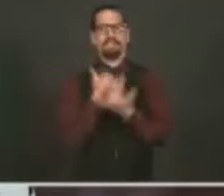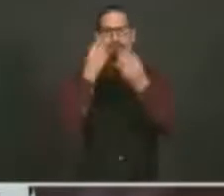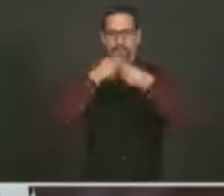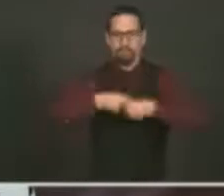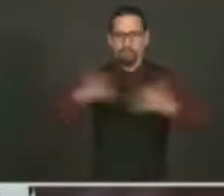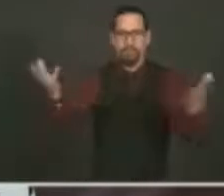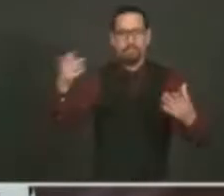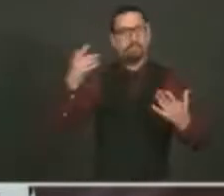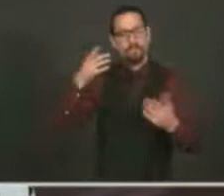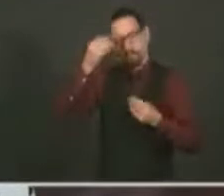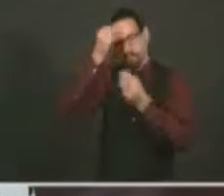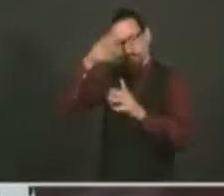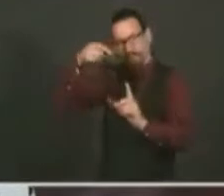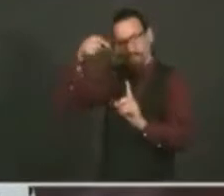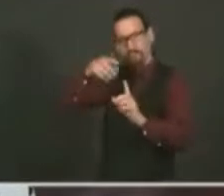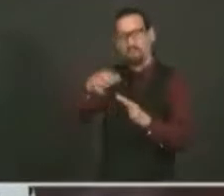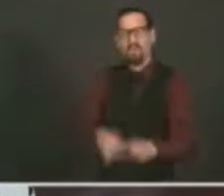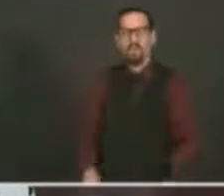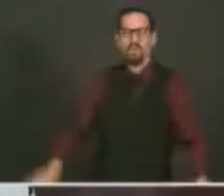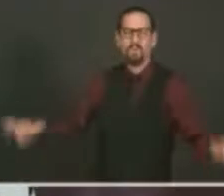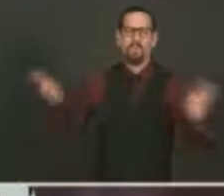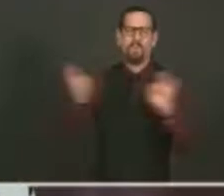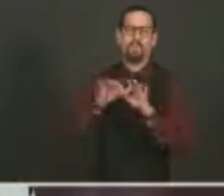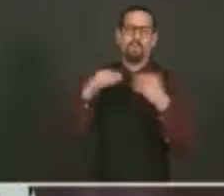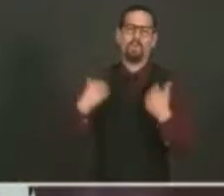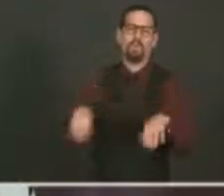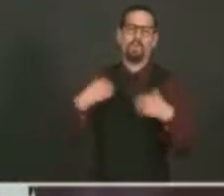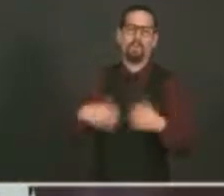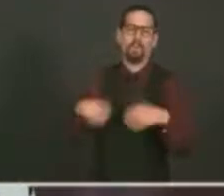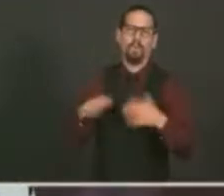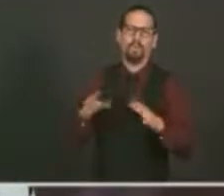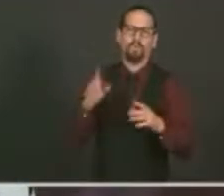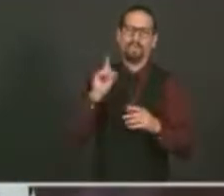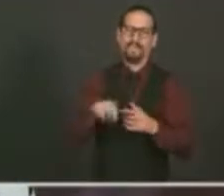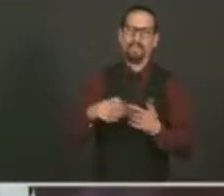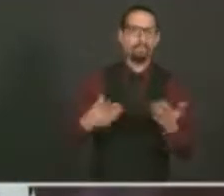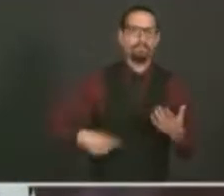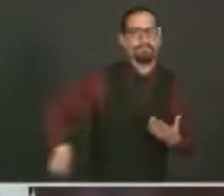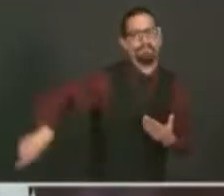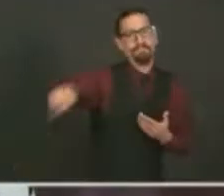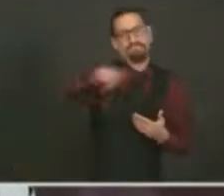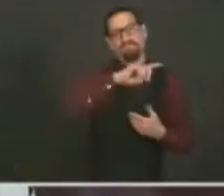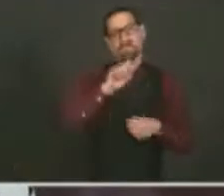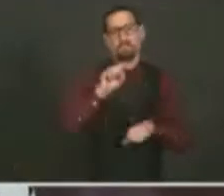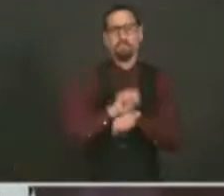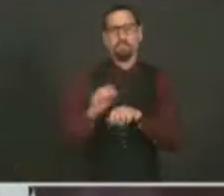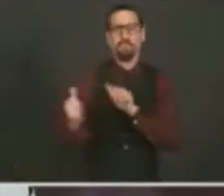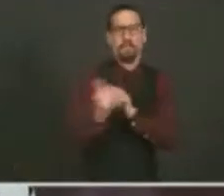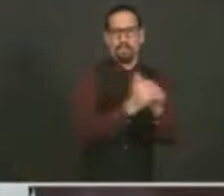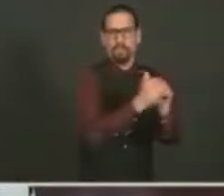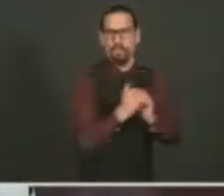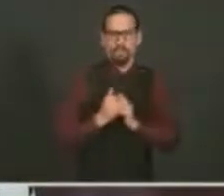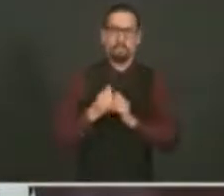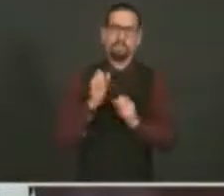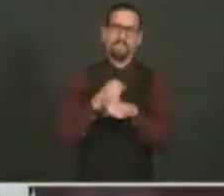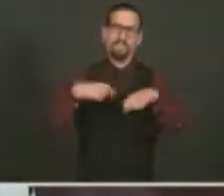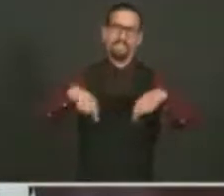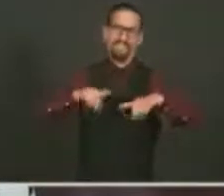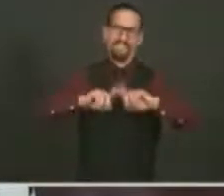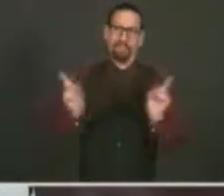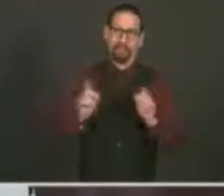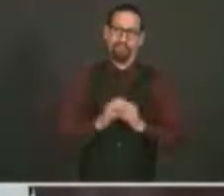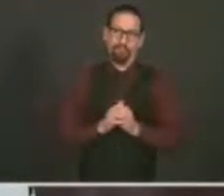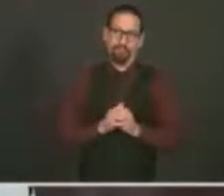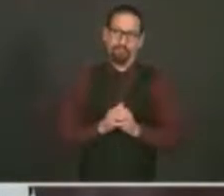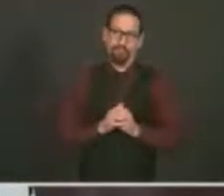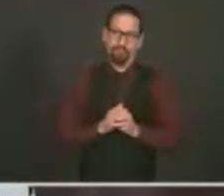ever, and we need you to join with us in doing things differently. To start with our data for